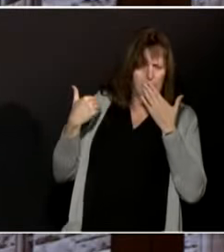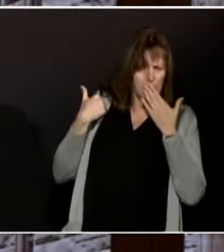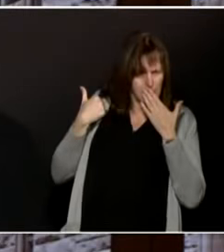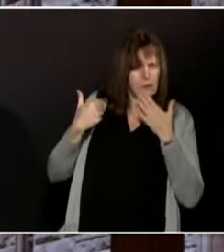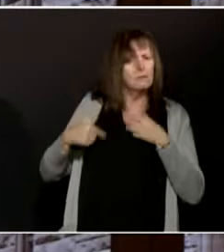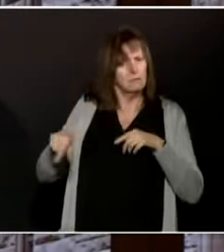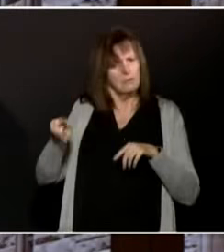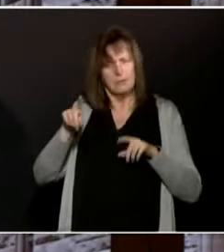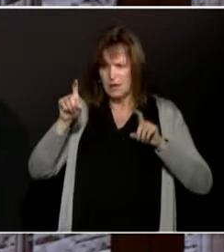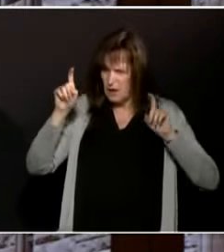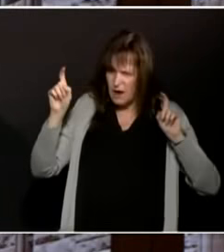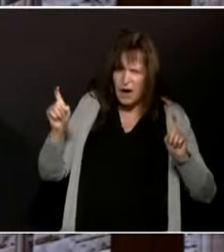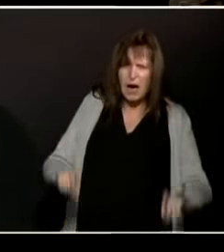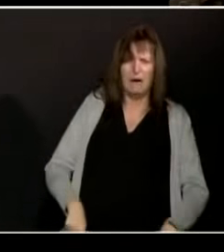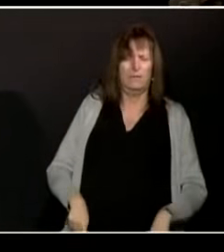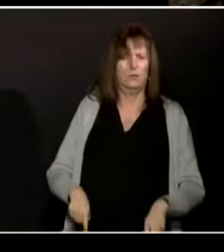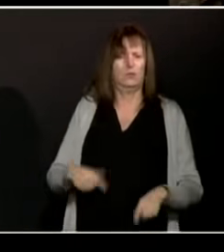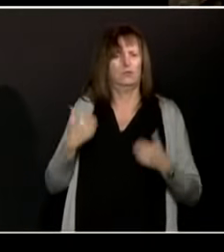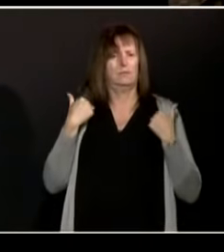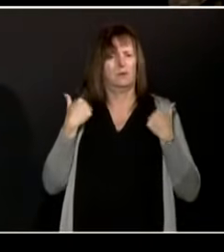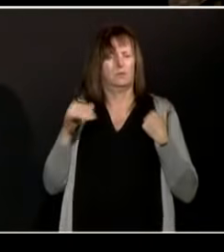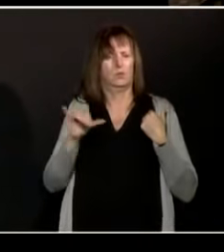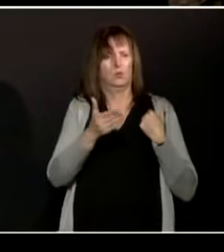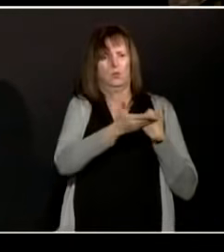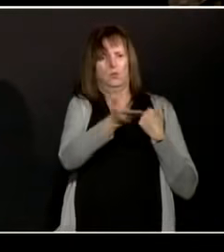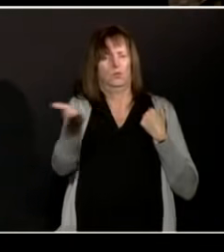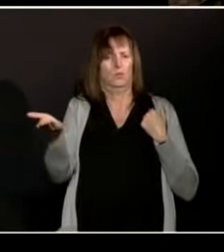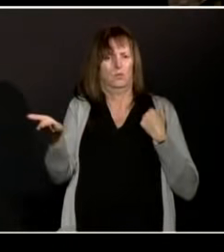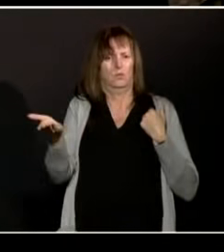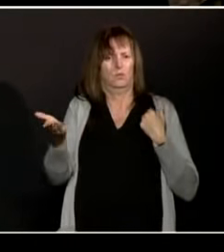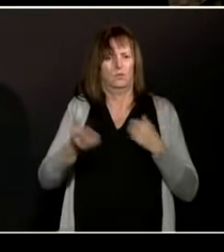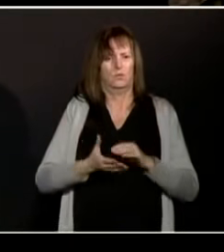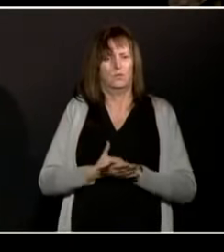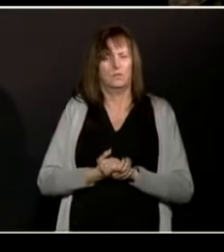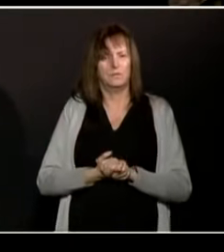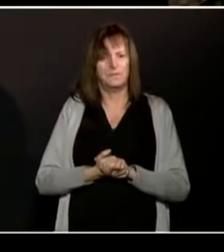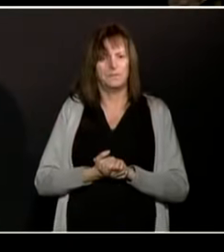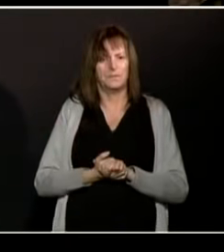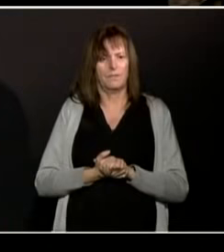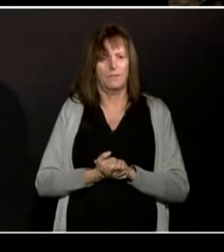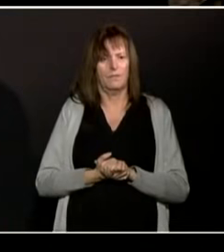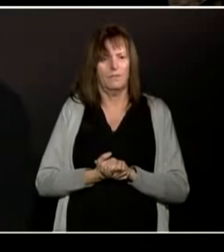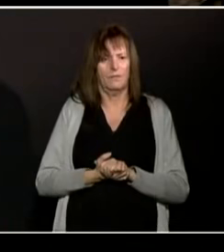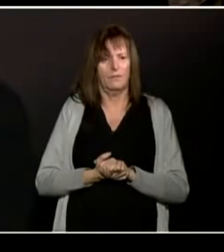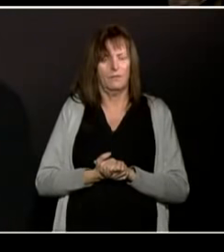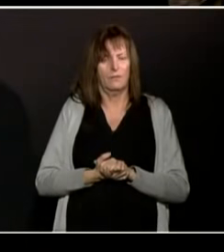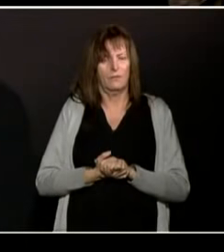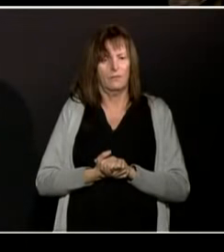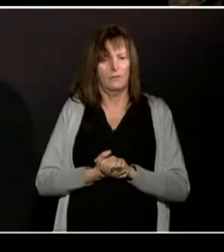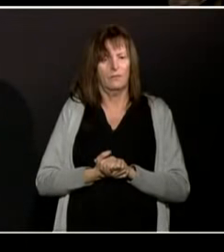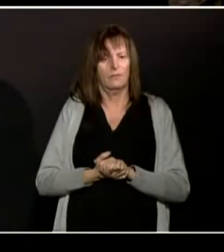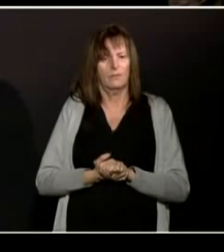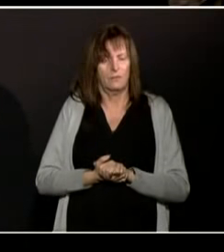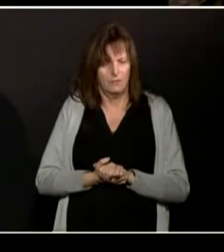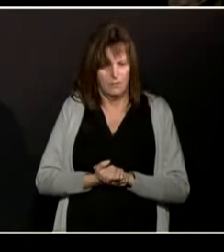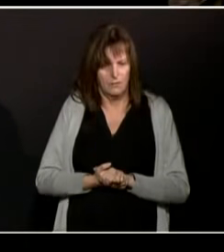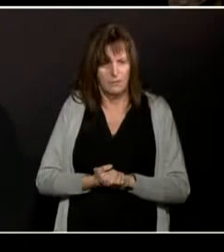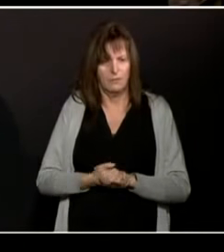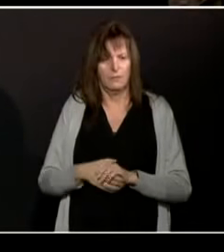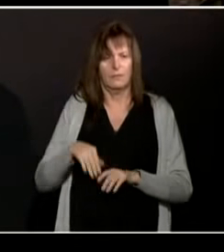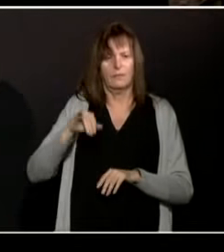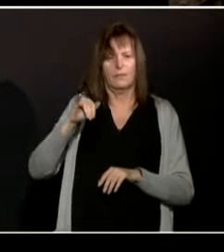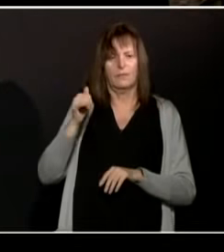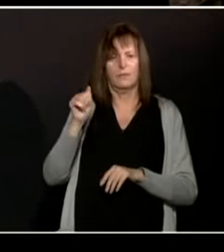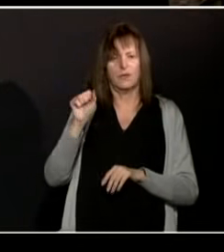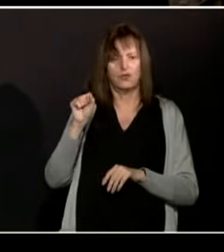part. Next question. From Jason Chapman, Global News. Doctors, thanks so much for